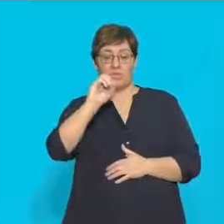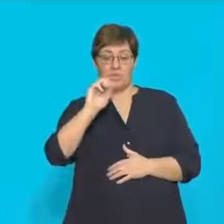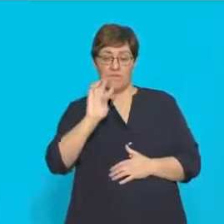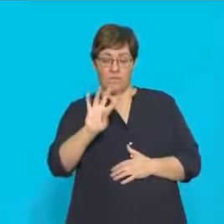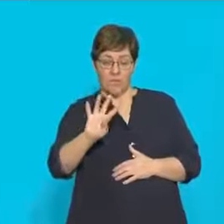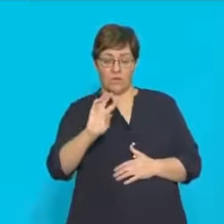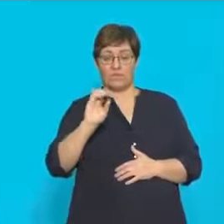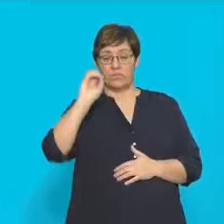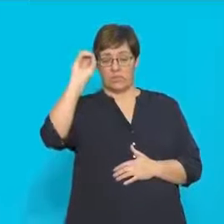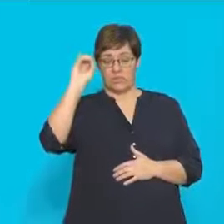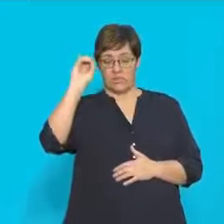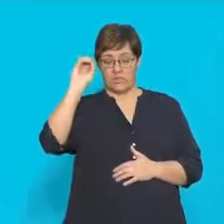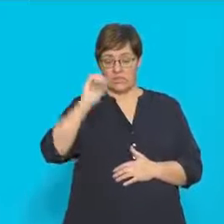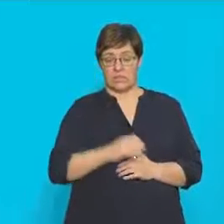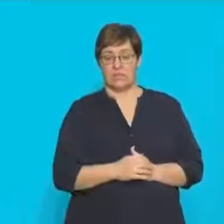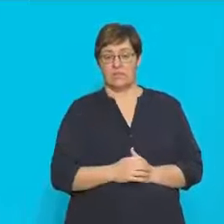9,04 degrees